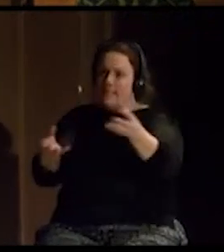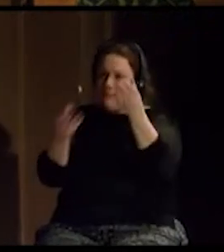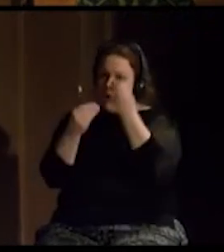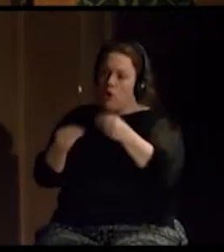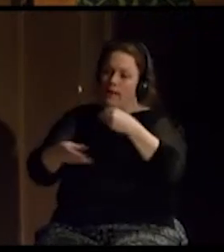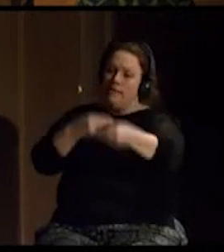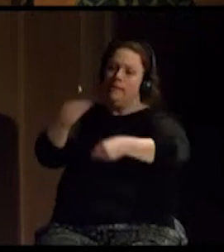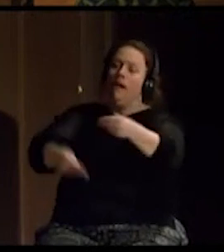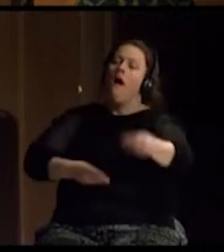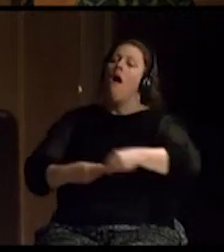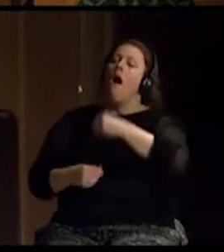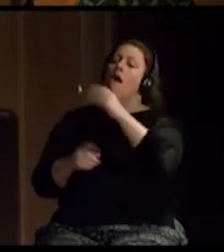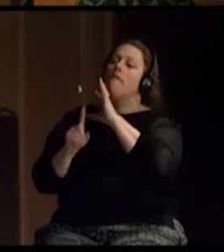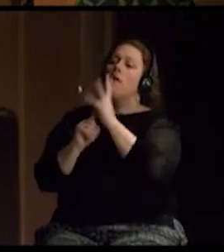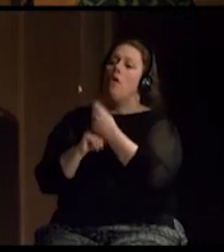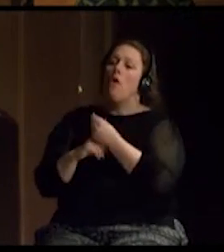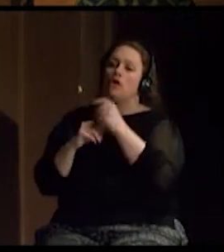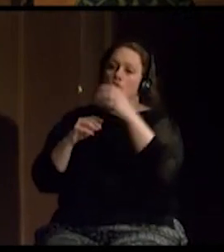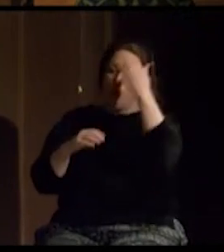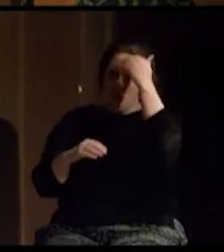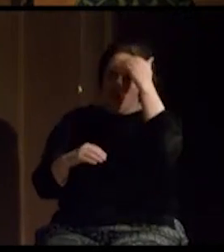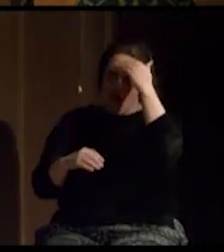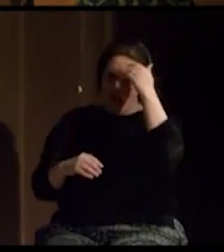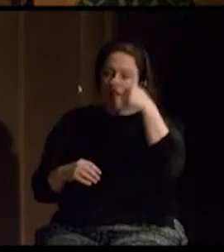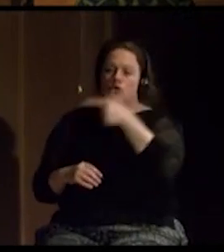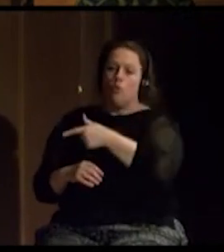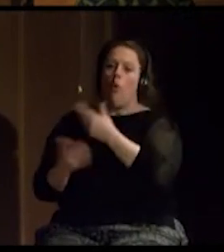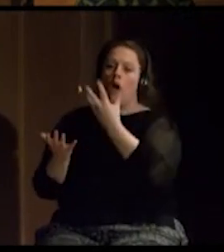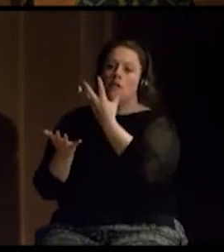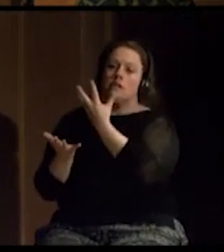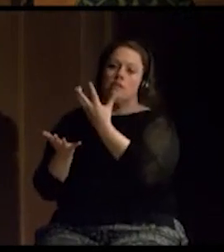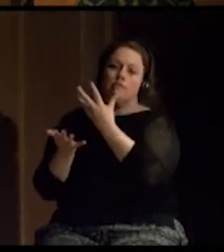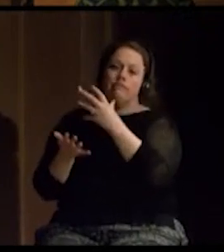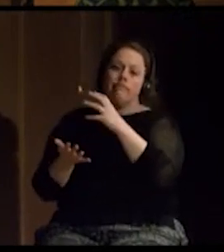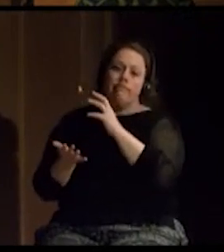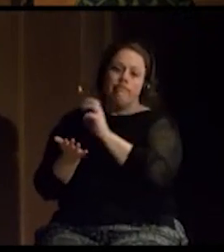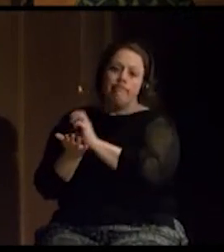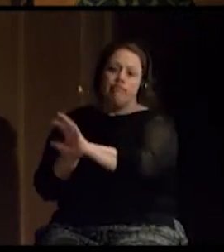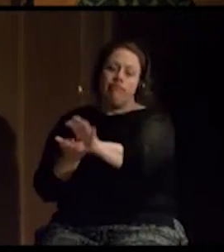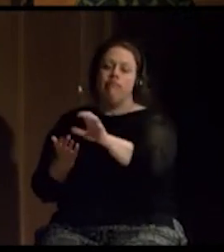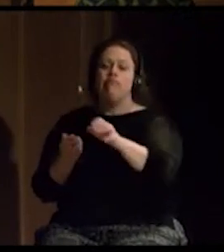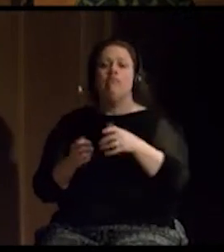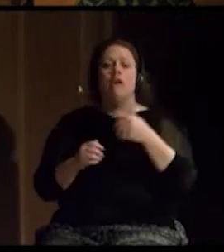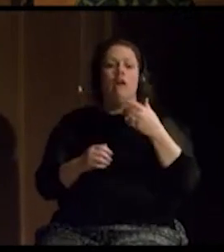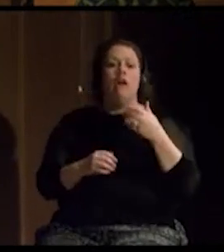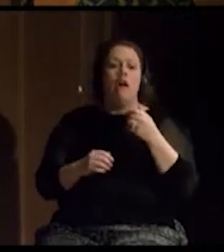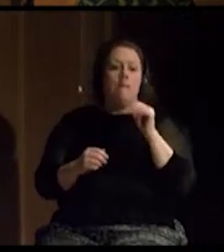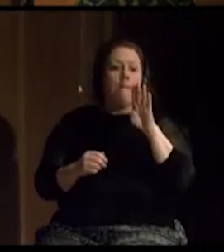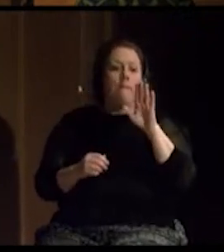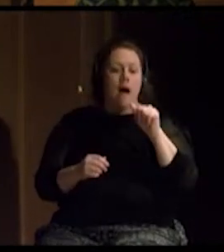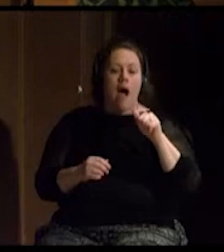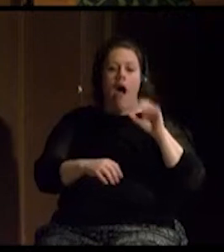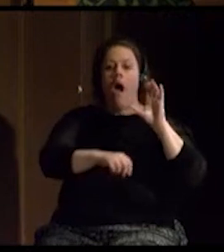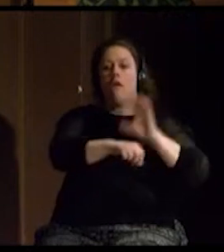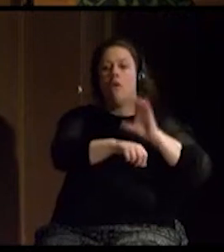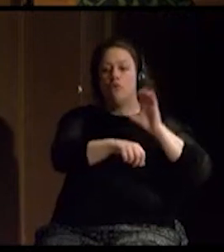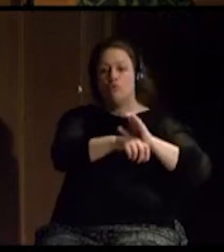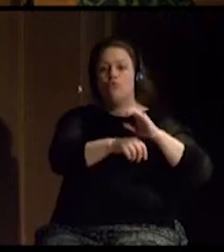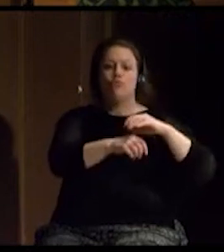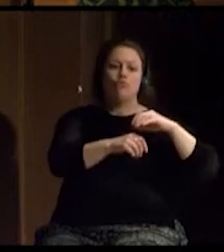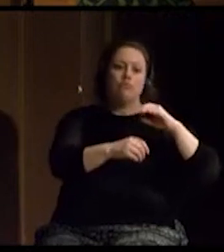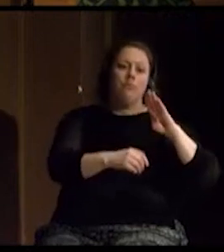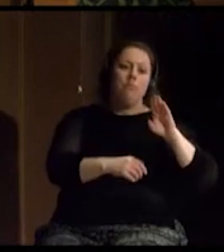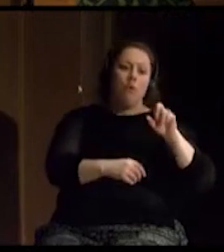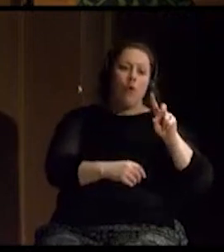disrupted by mandatory residential schooling, which involved the removal of children from their families and prohibiting languages other than